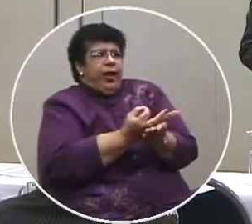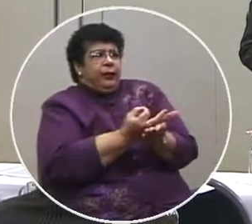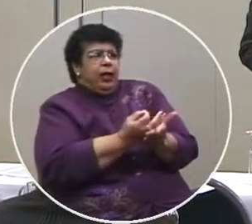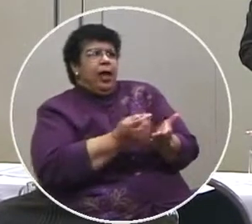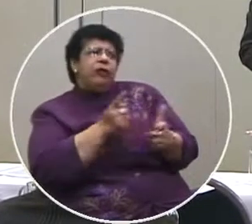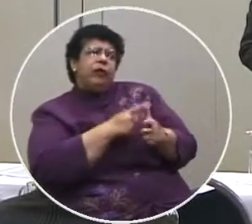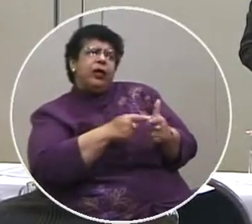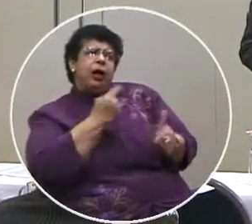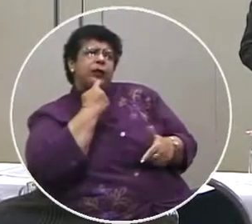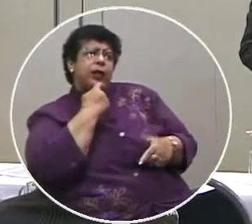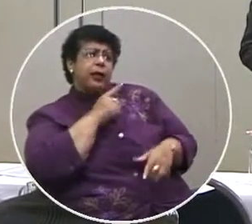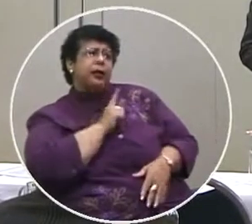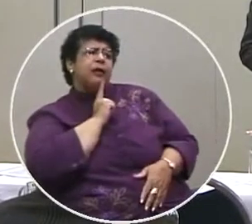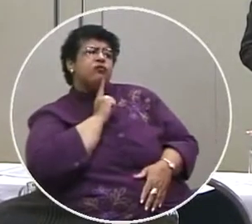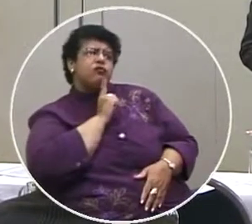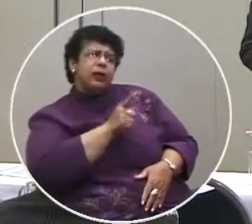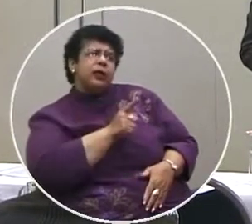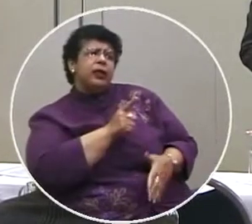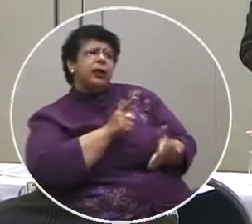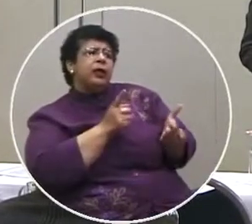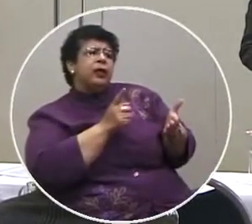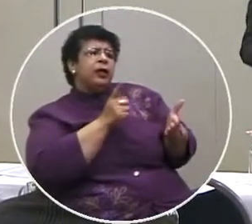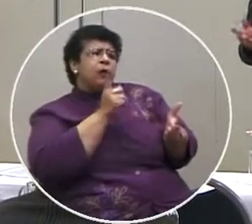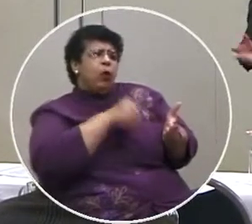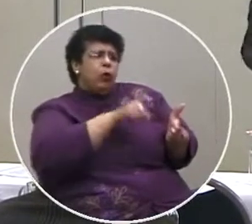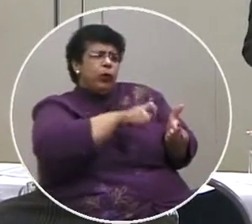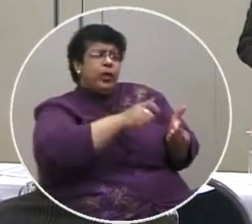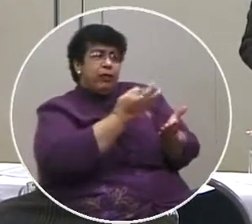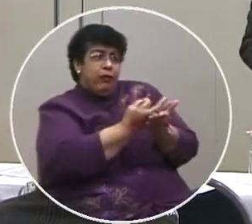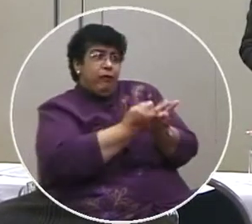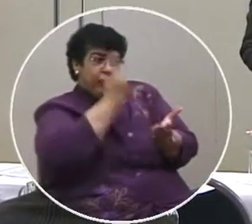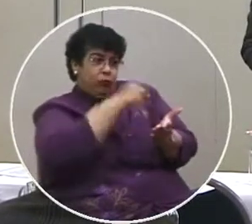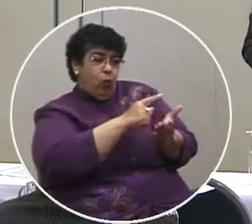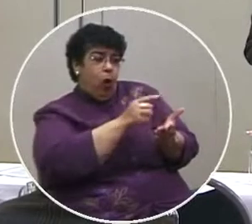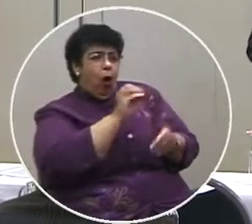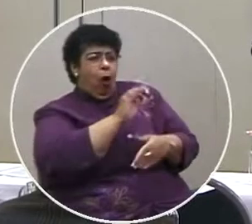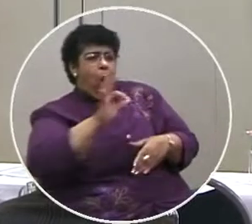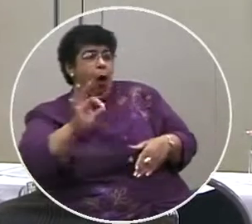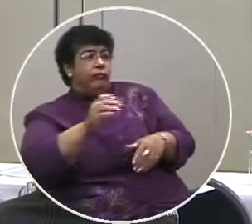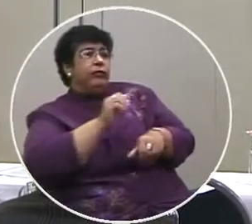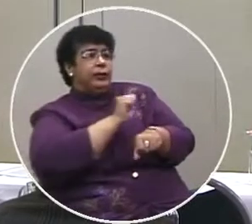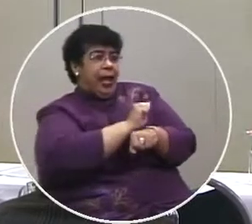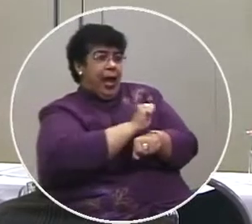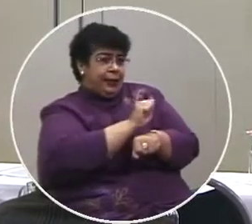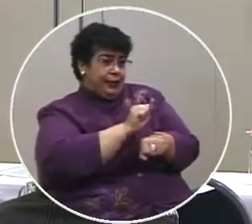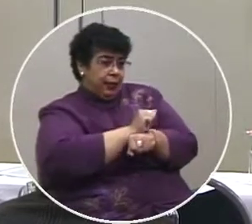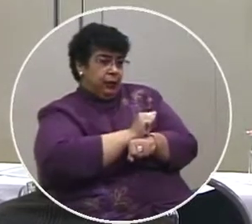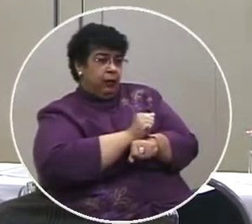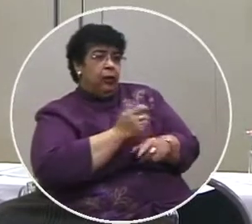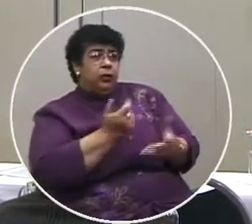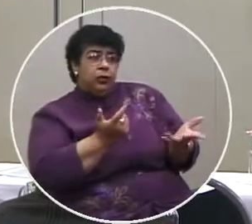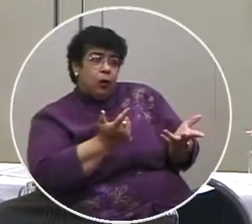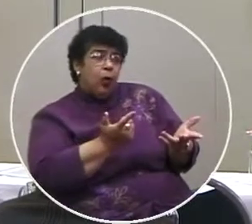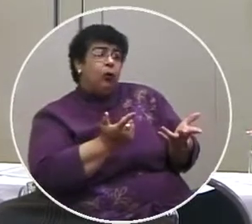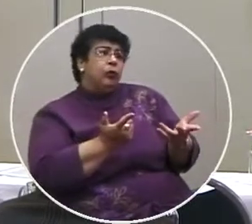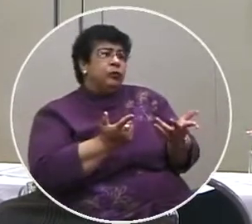we really need to do the facts for off task behavior? You might. Remember, it's a very intensive process,